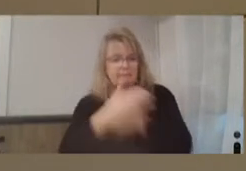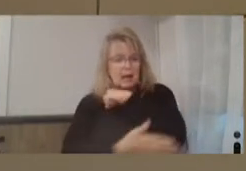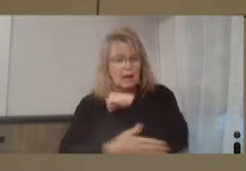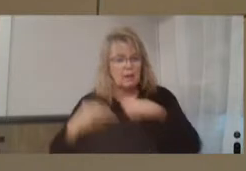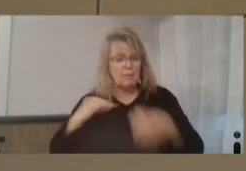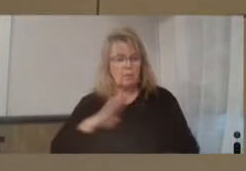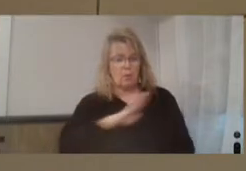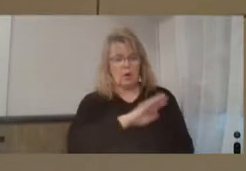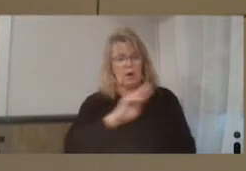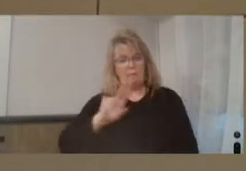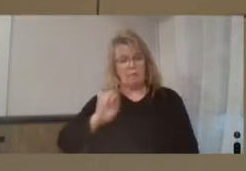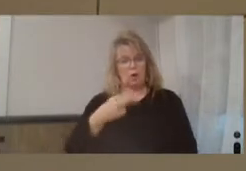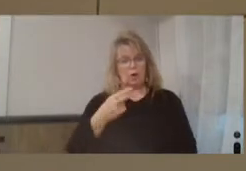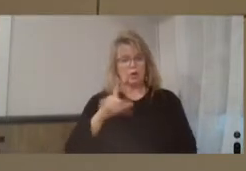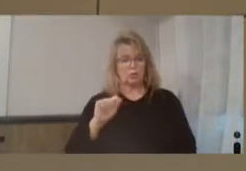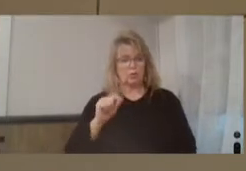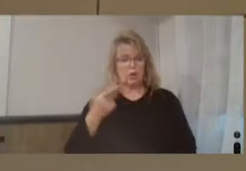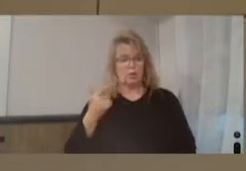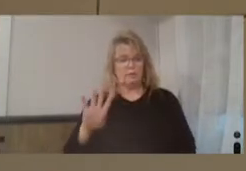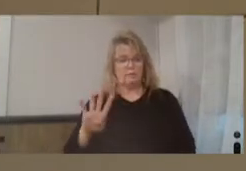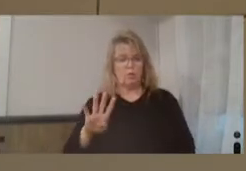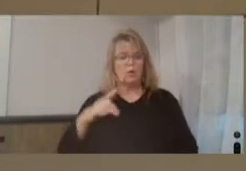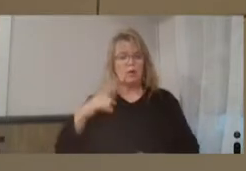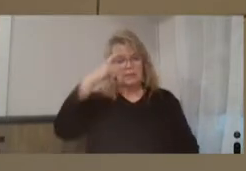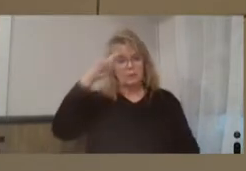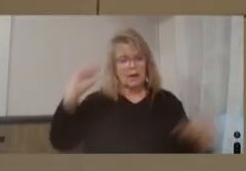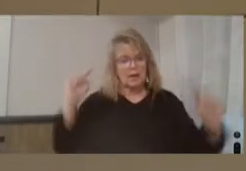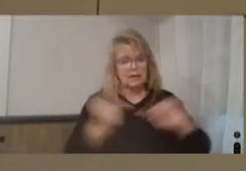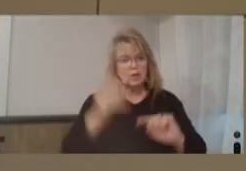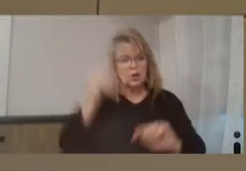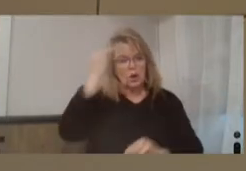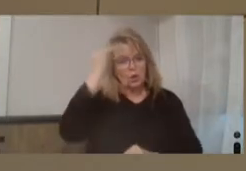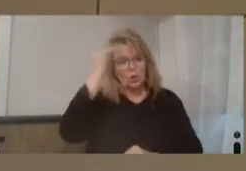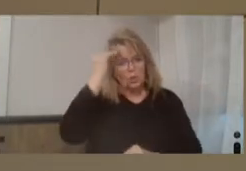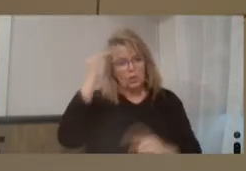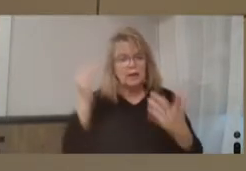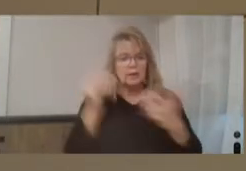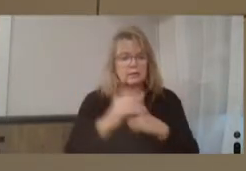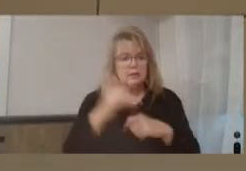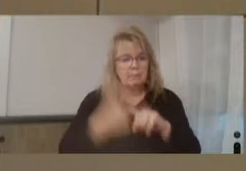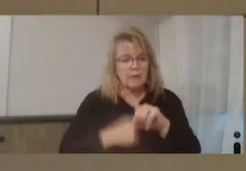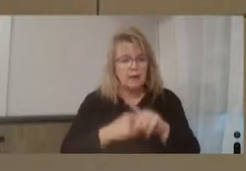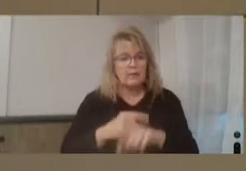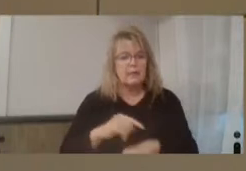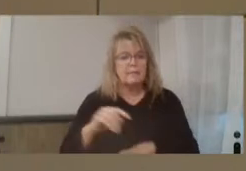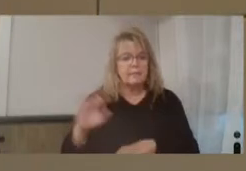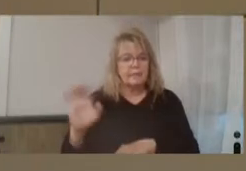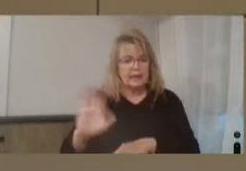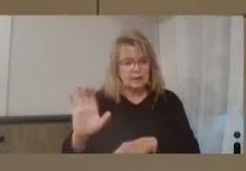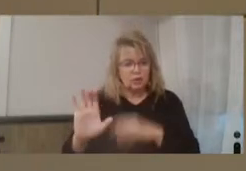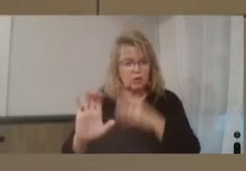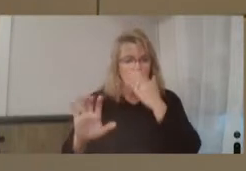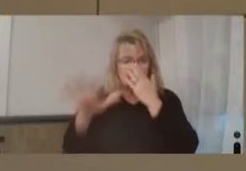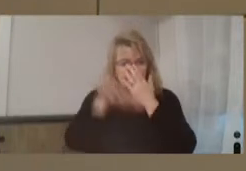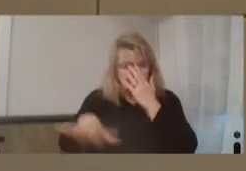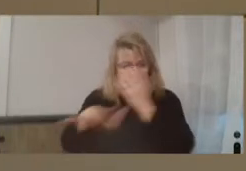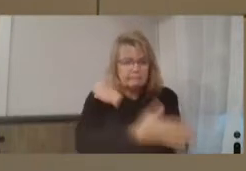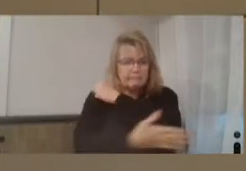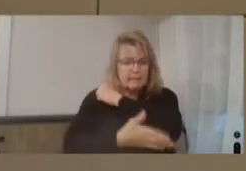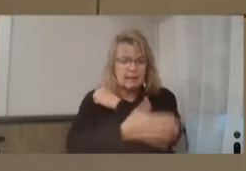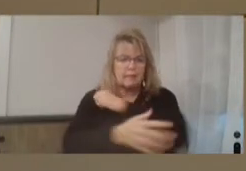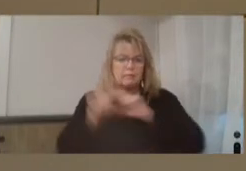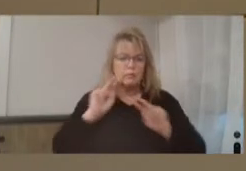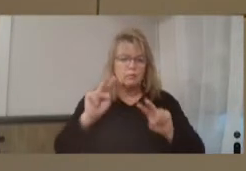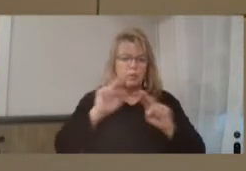2024 as Brain Injury Awareness Month in Charlotte and Mecklenburg County and commend its observance to all